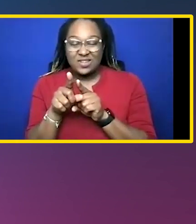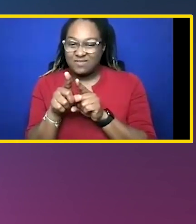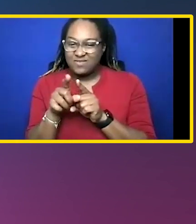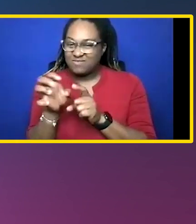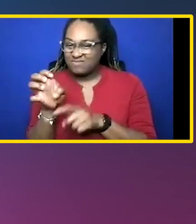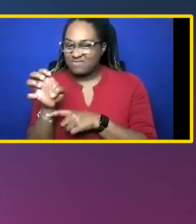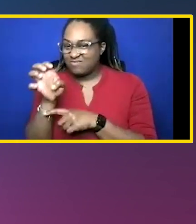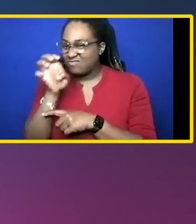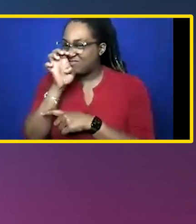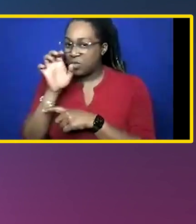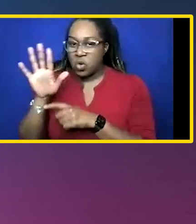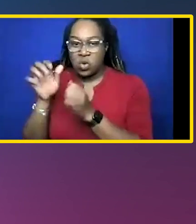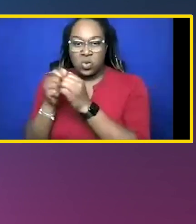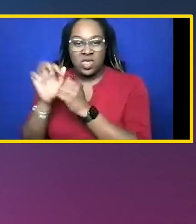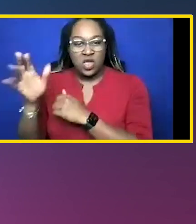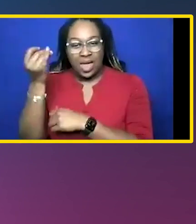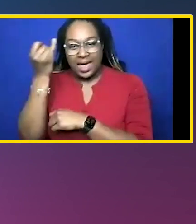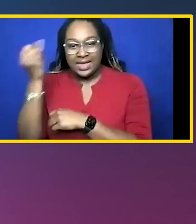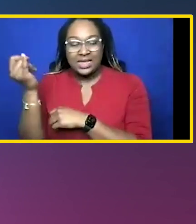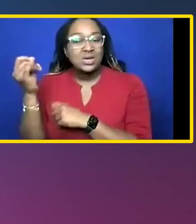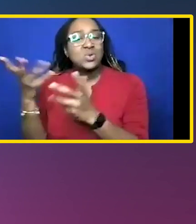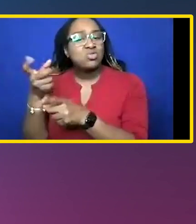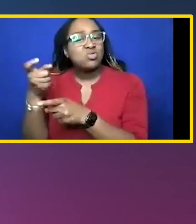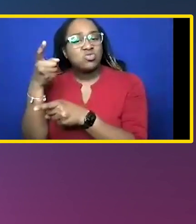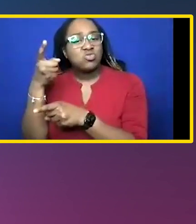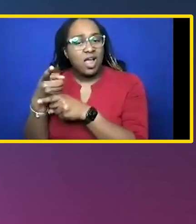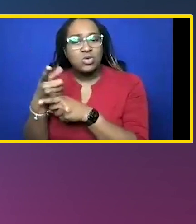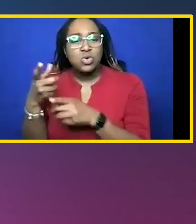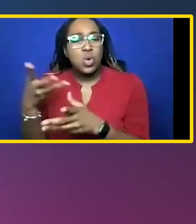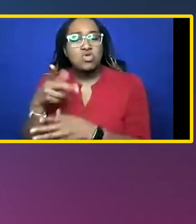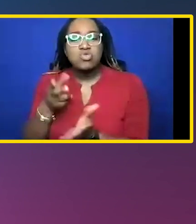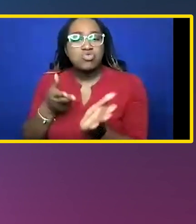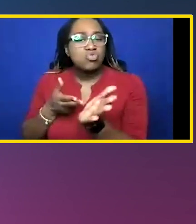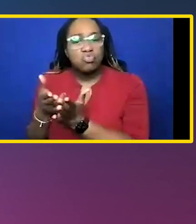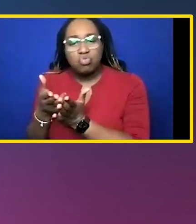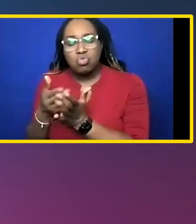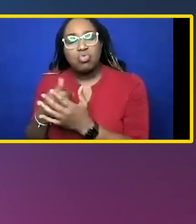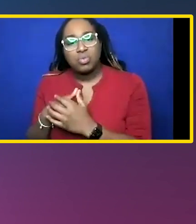firm in their ideas of what is right, of what is true.